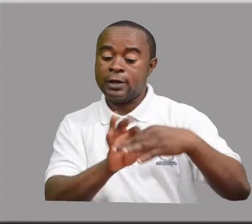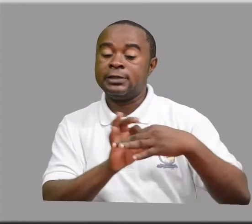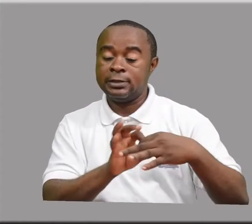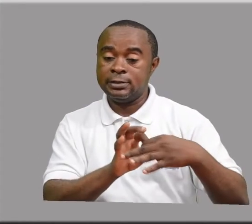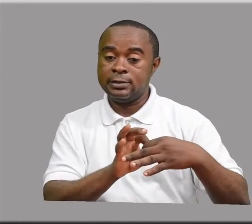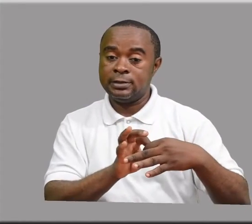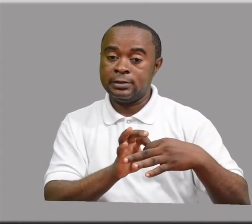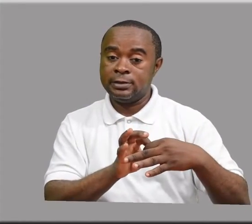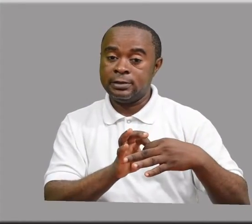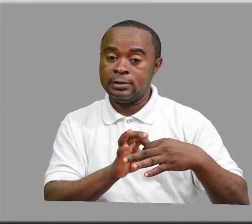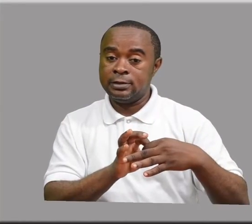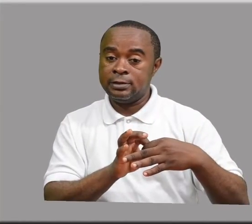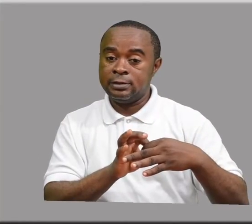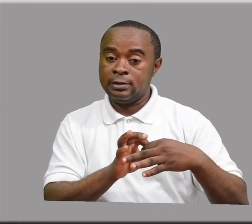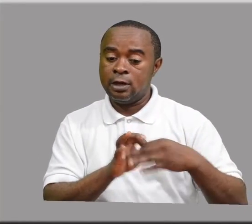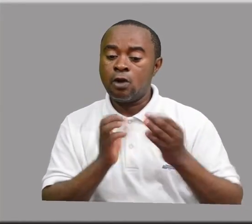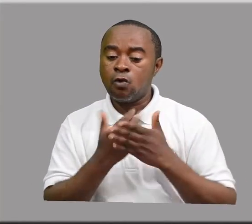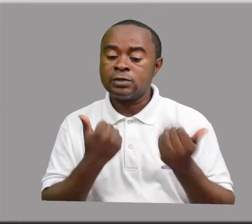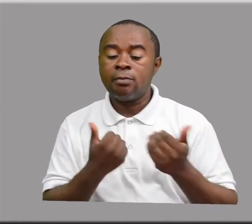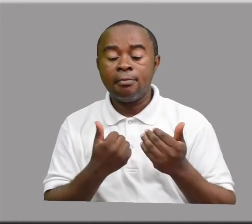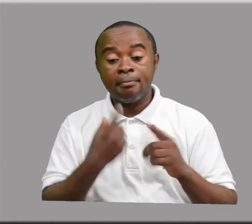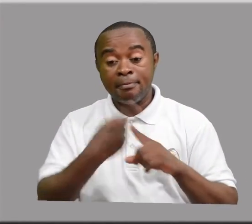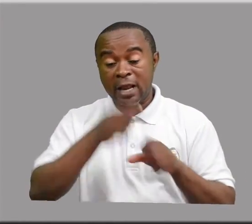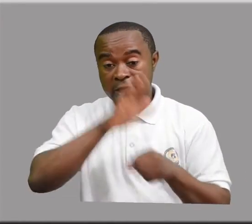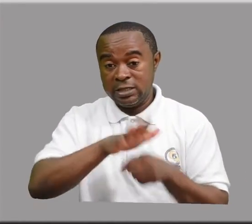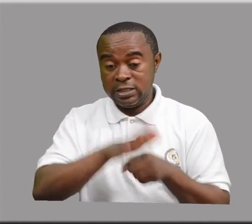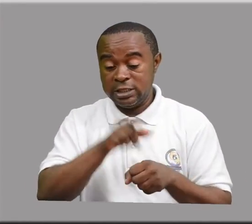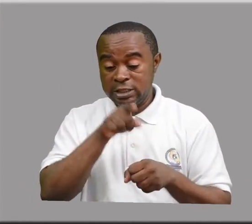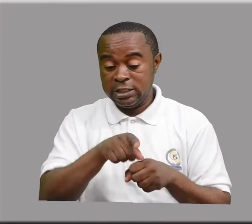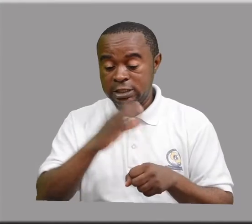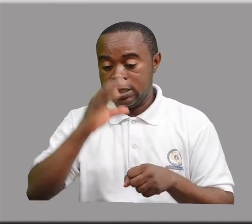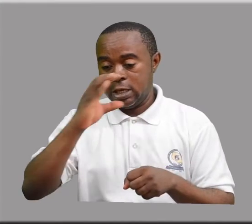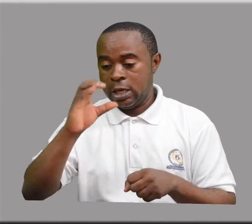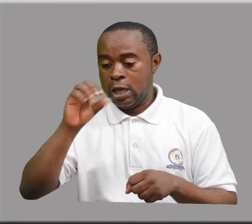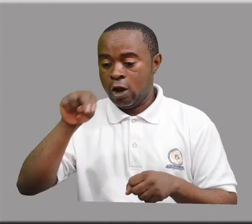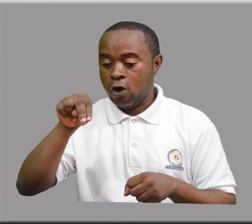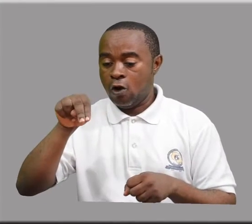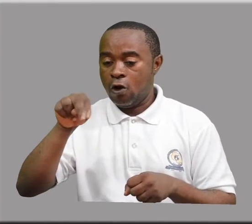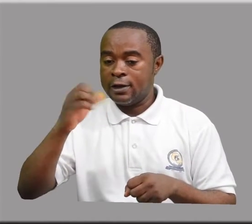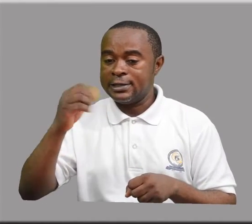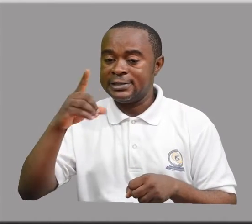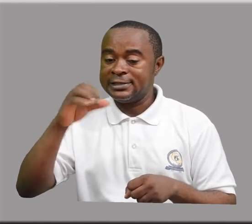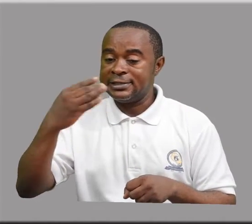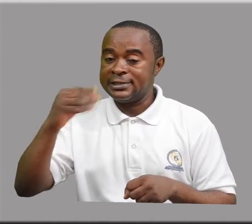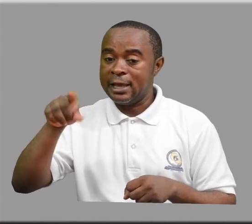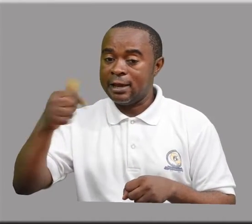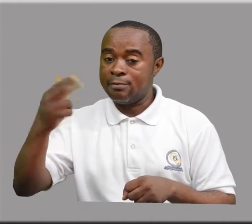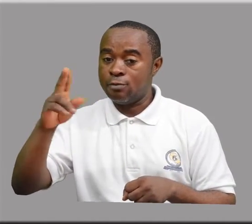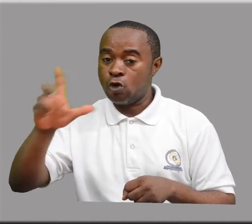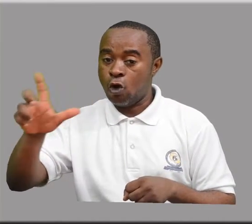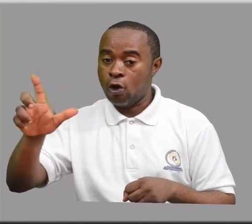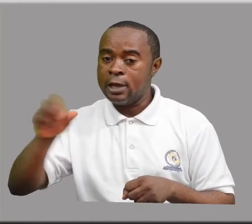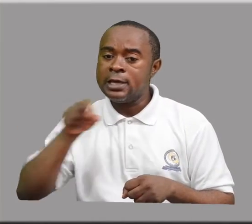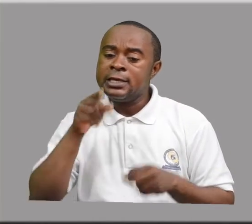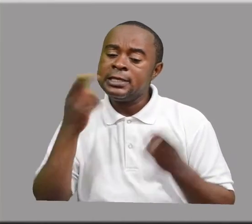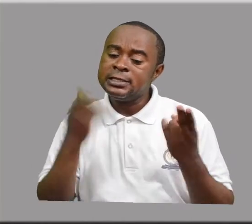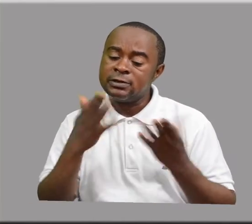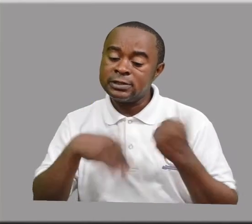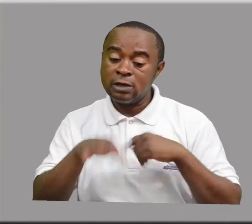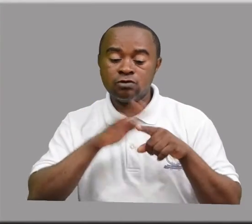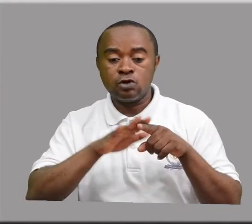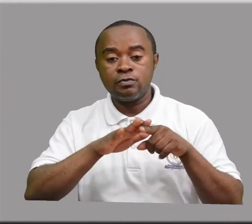And sometimes in most cases, conceptual framework is pictorial, whereby you can